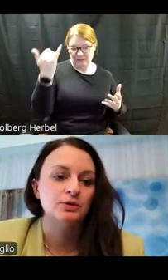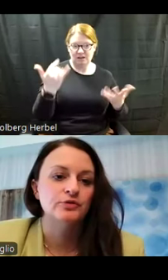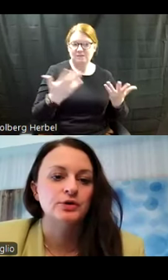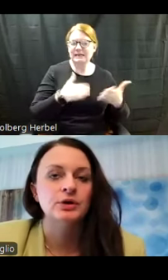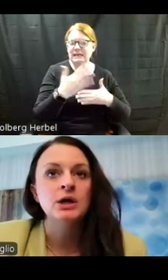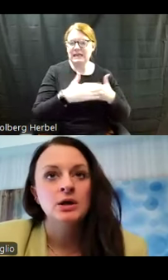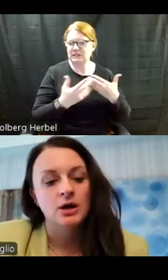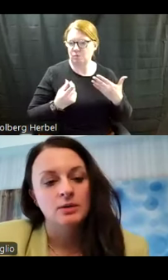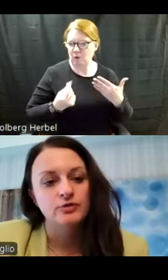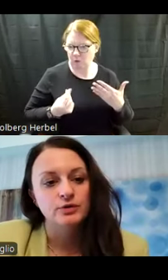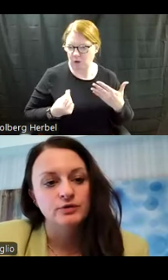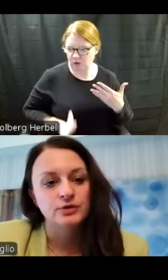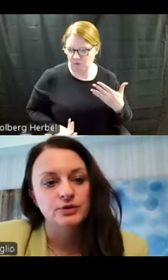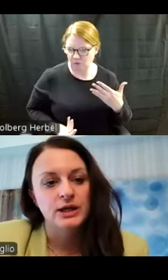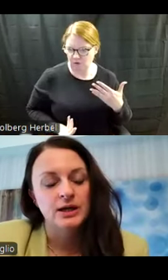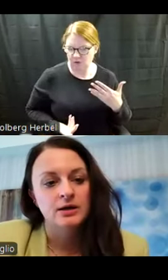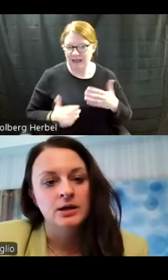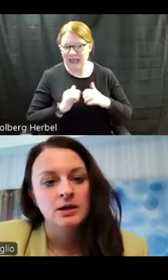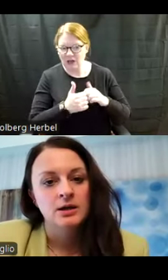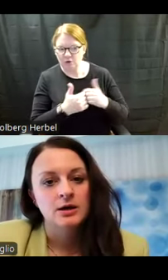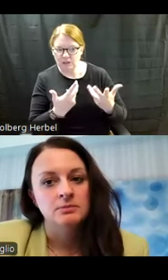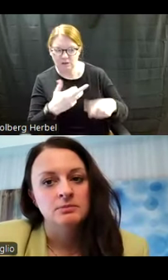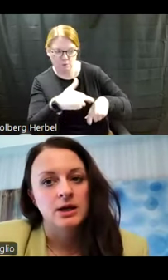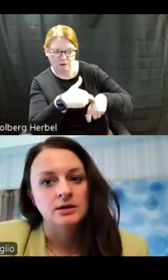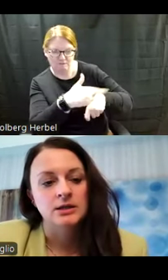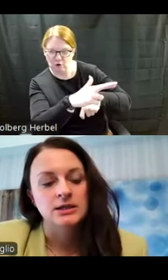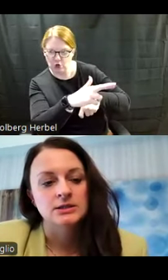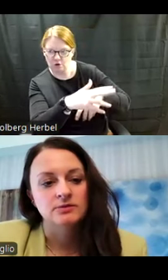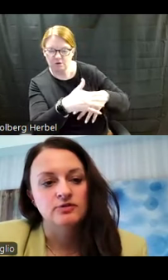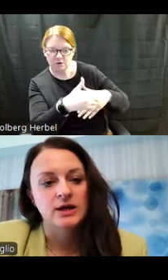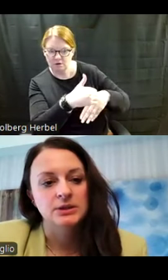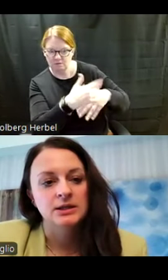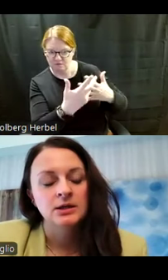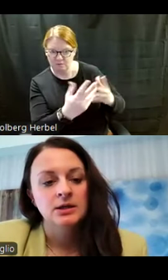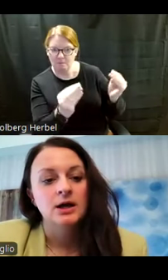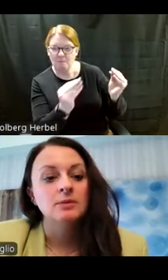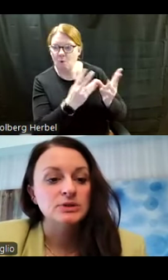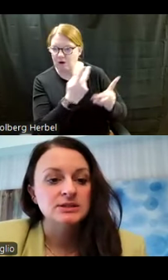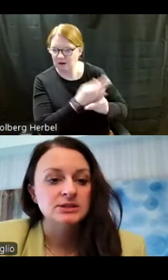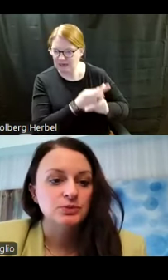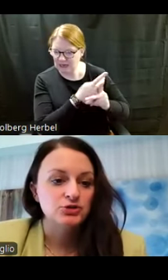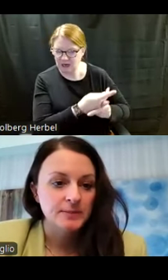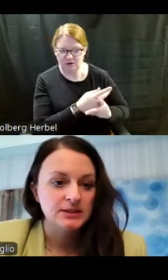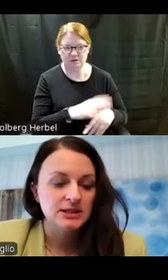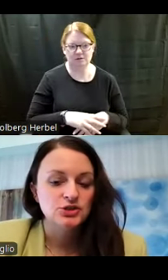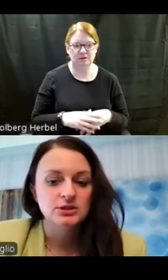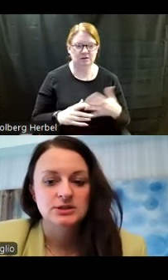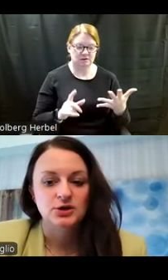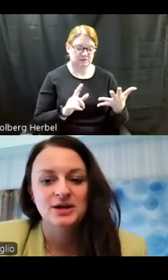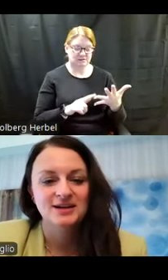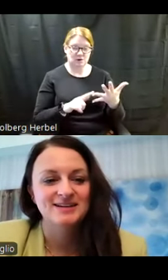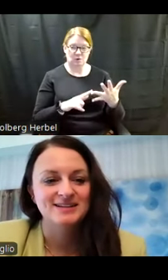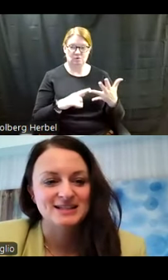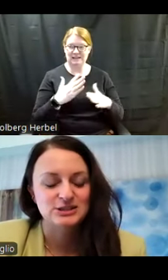how to refer for further care and needs of the family. Resist re-traumatization.